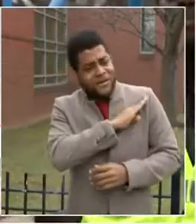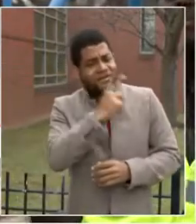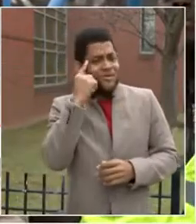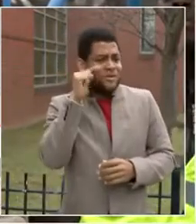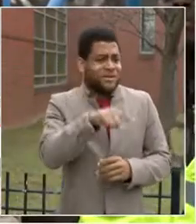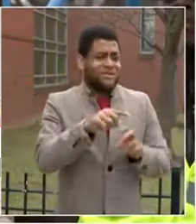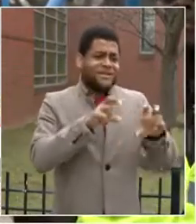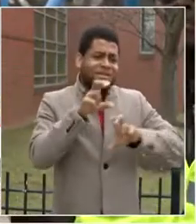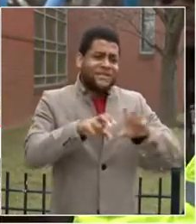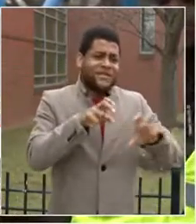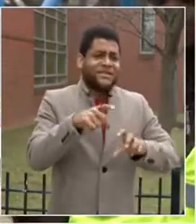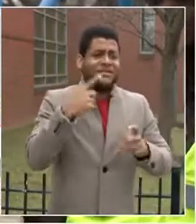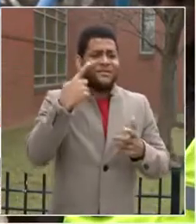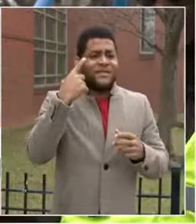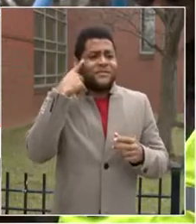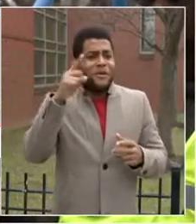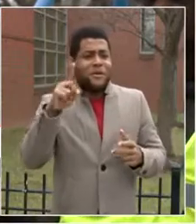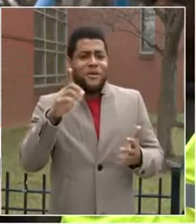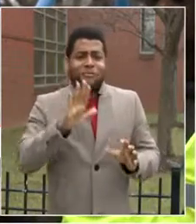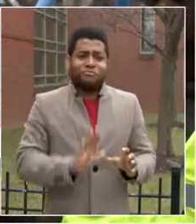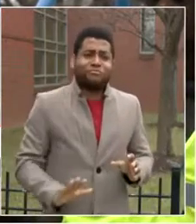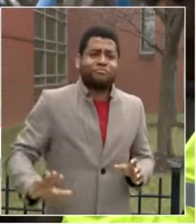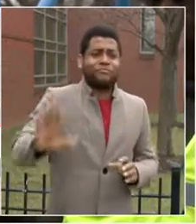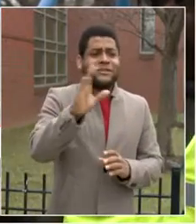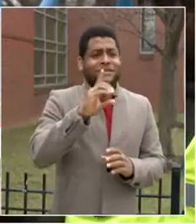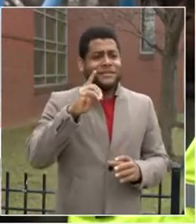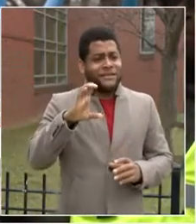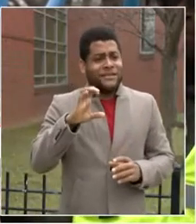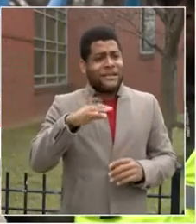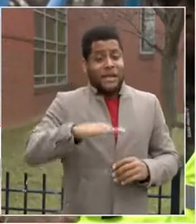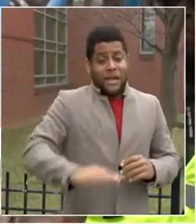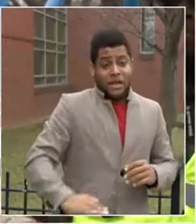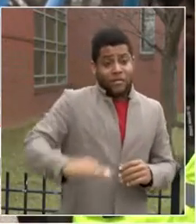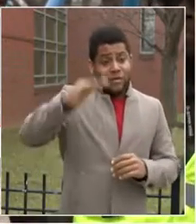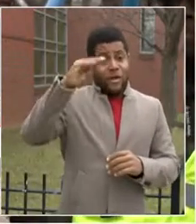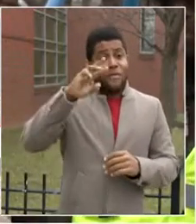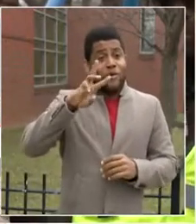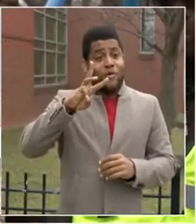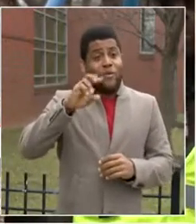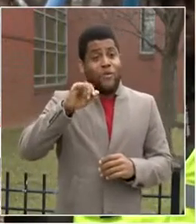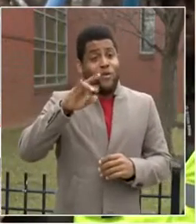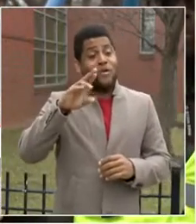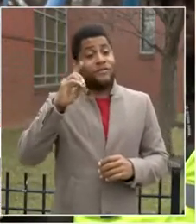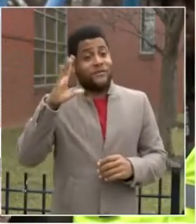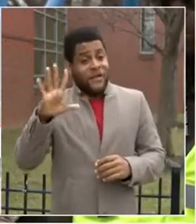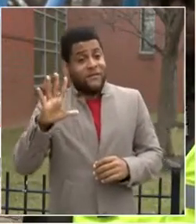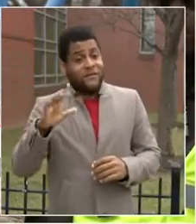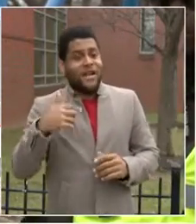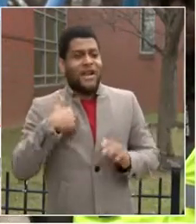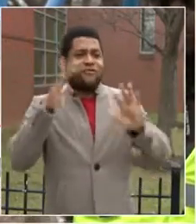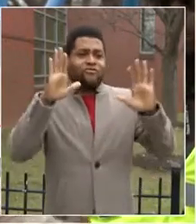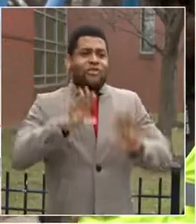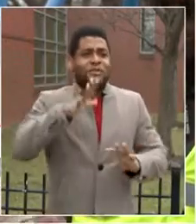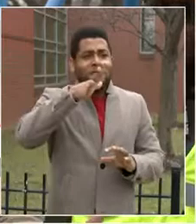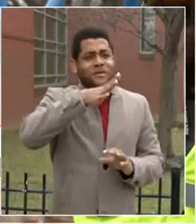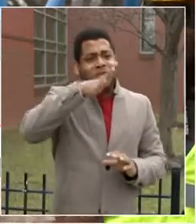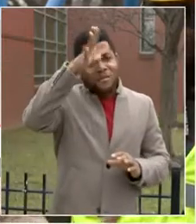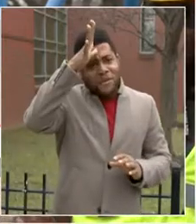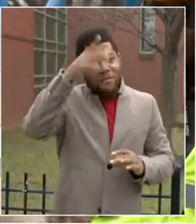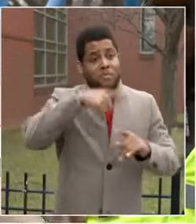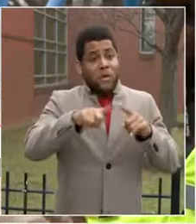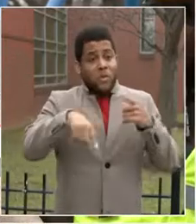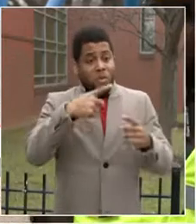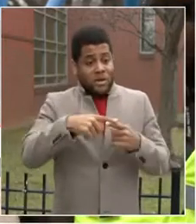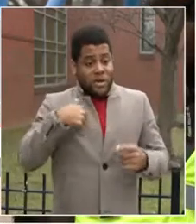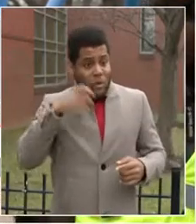native Washingtonian, and I grew up in Ward 5, and very fortunate, have great parents, but as a kid, they were not always available